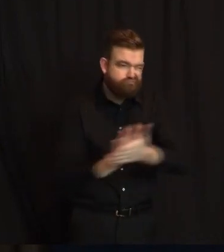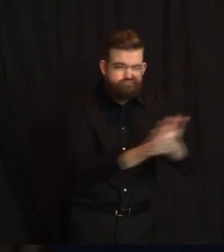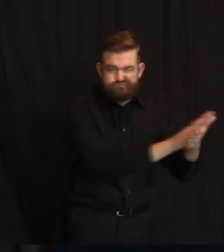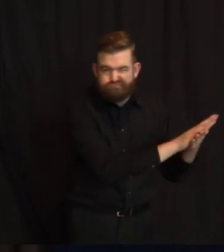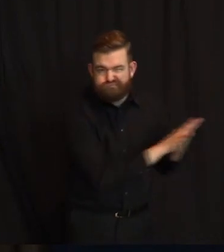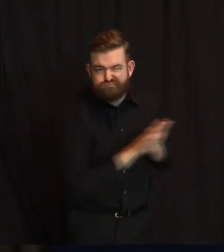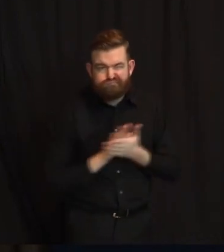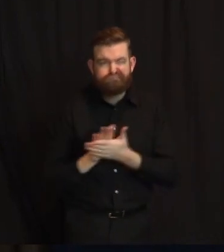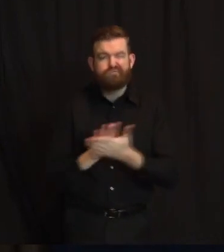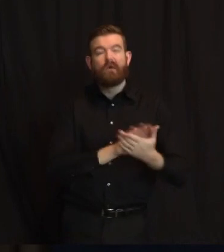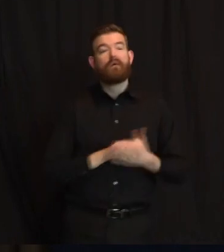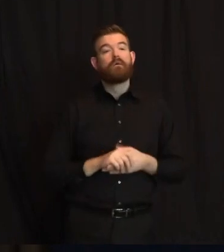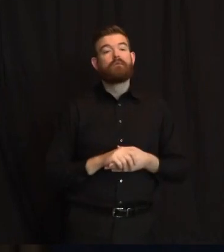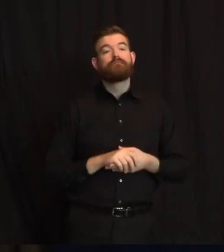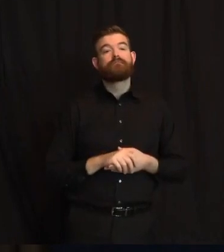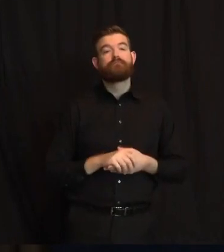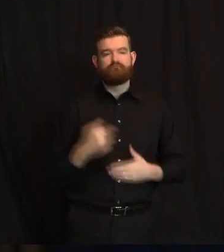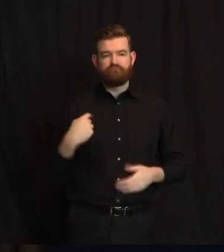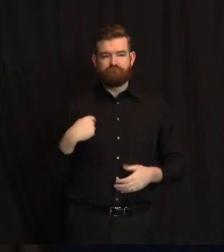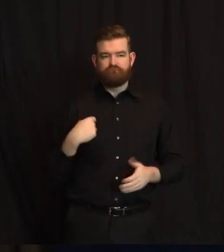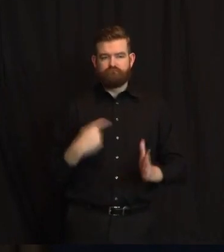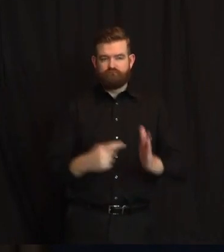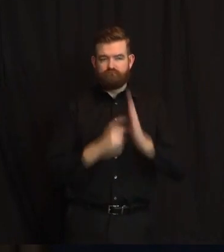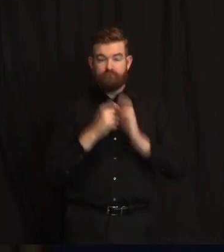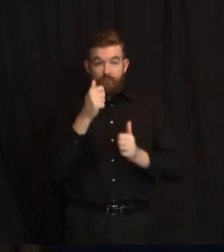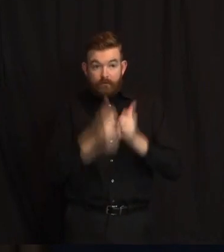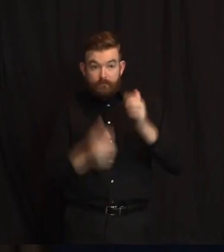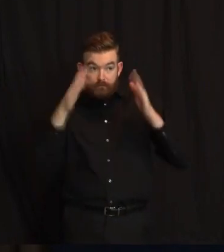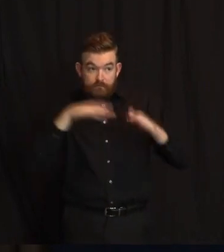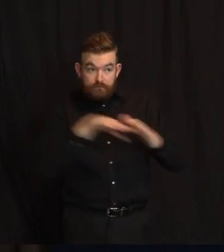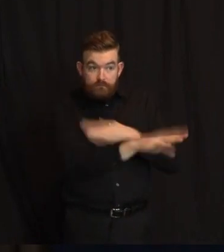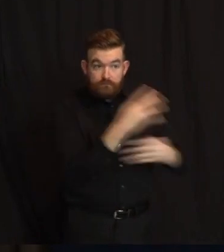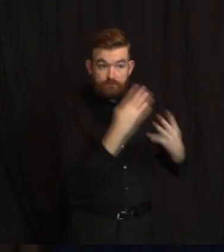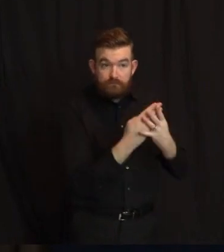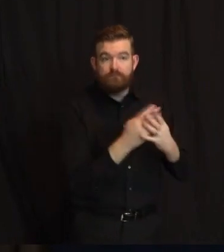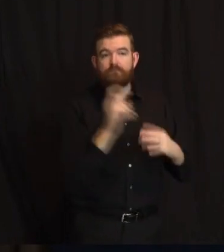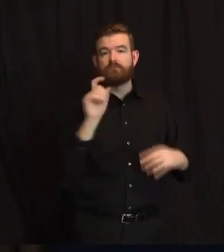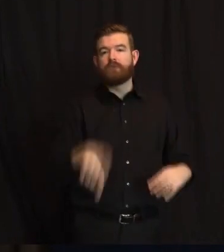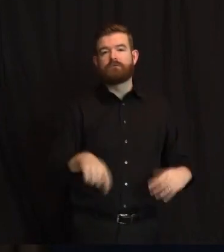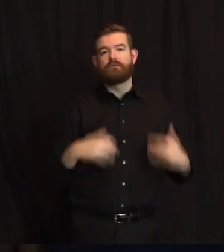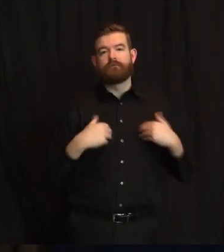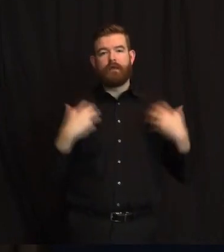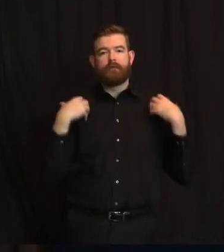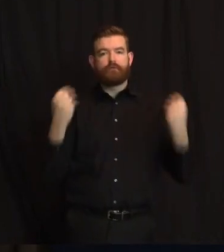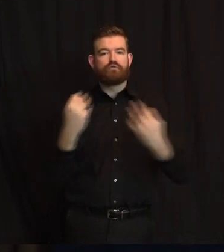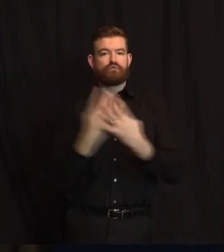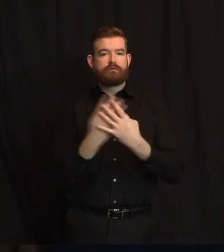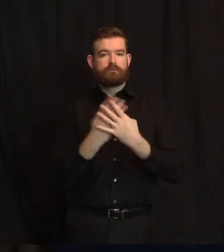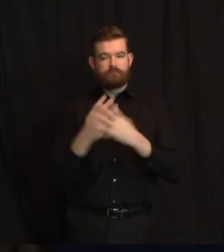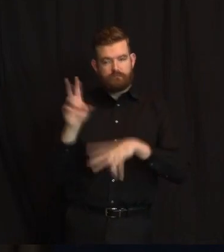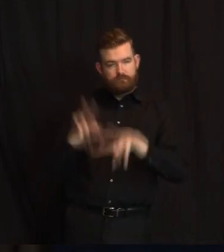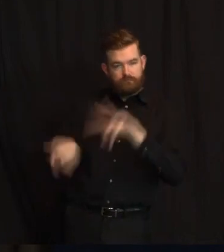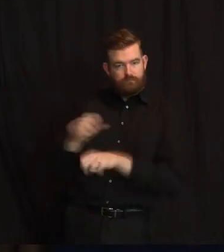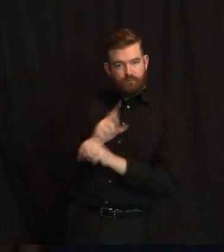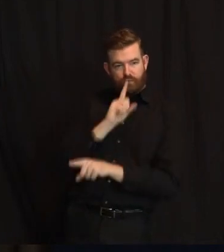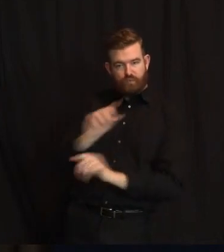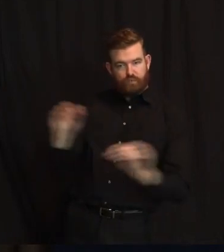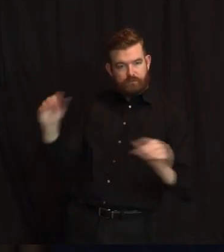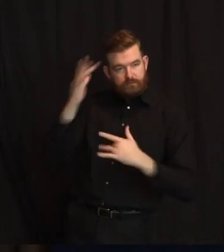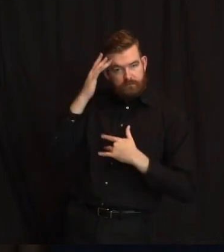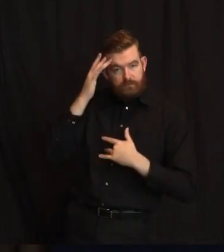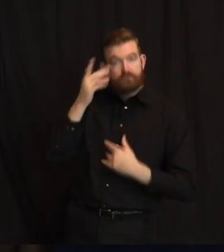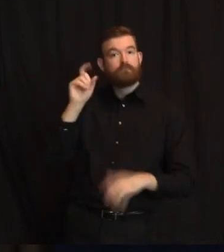each individual that enters into our facilities undergo health screenings and are required to don surgical masks.